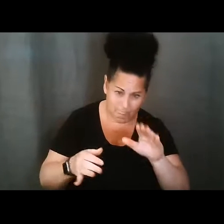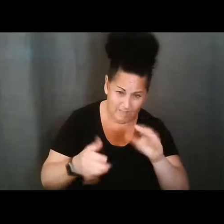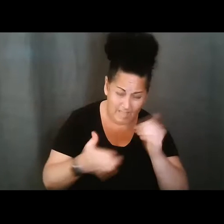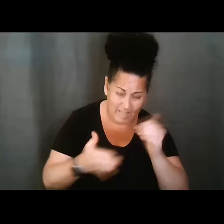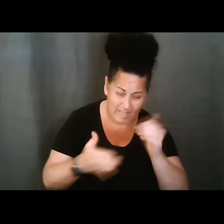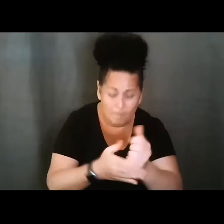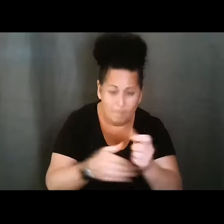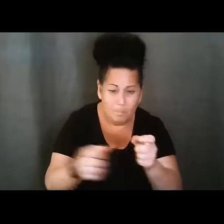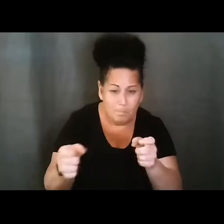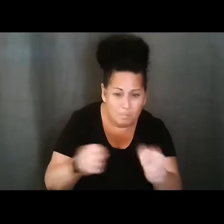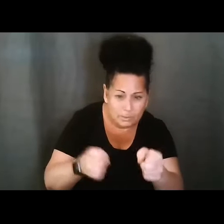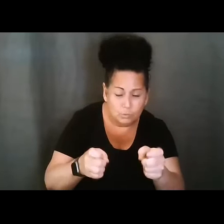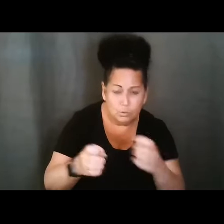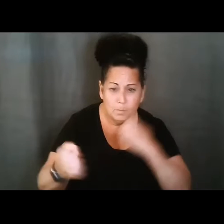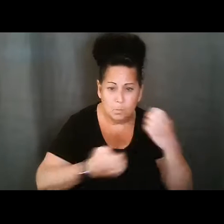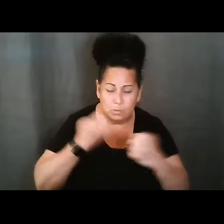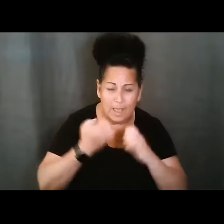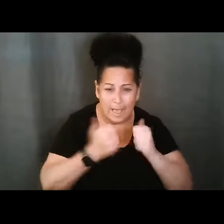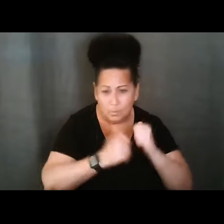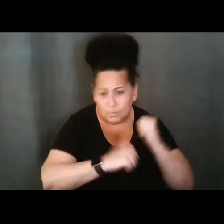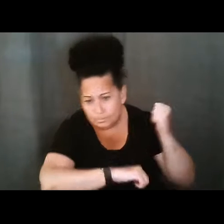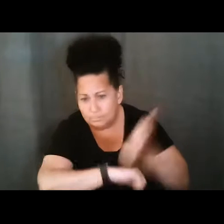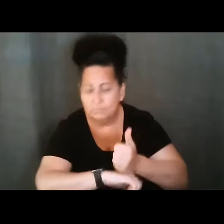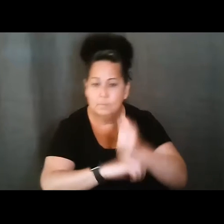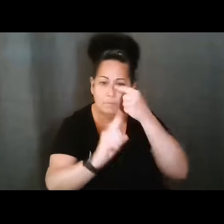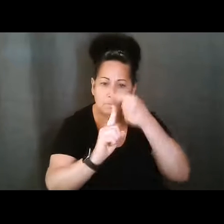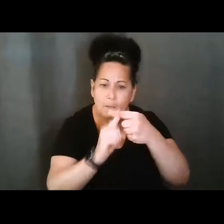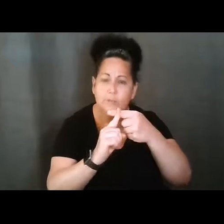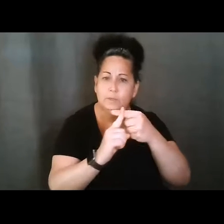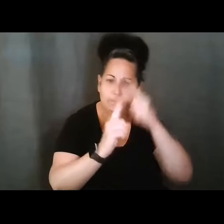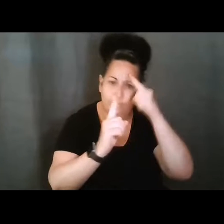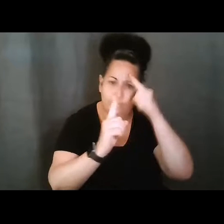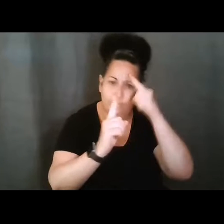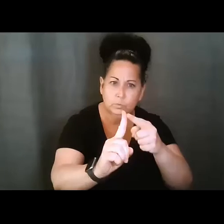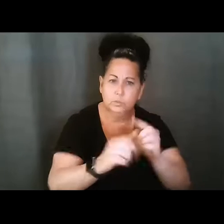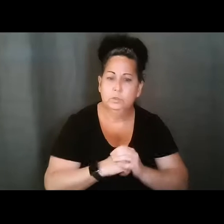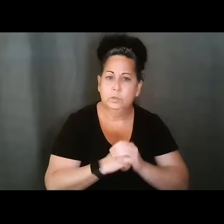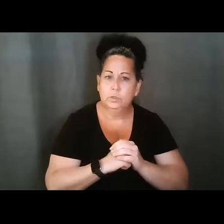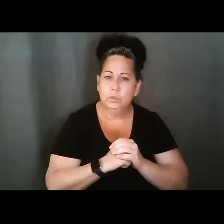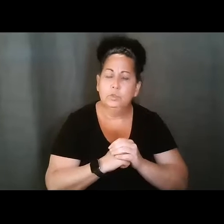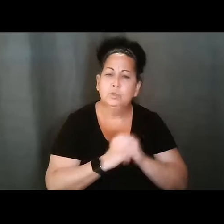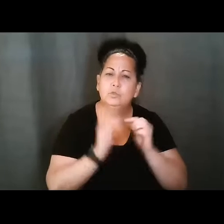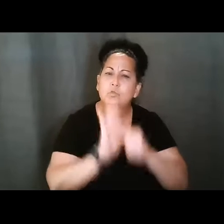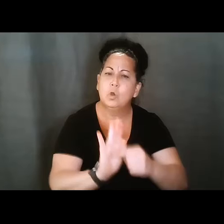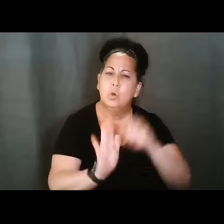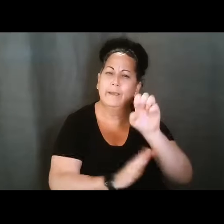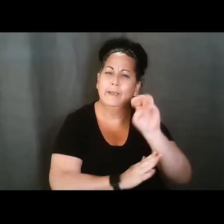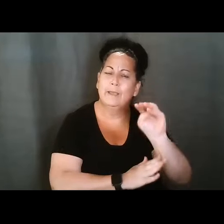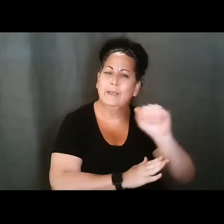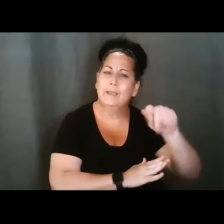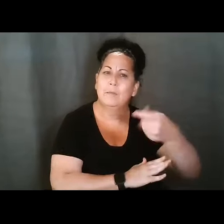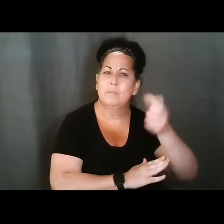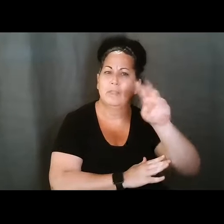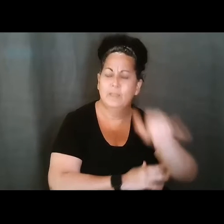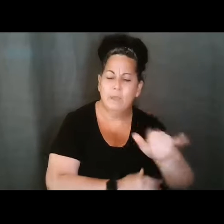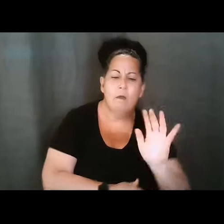set and achieve positive goals. Show empathy, not sympathy now, empathy. And establish and maintain